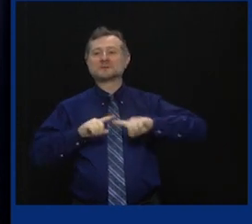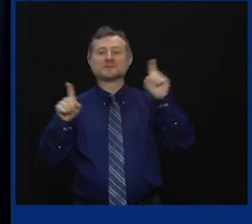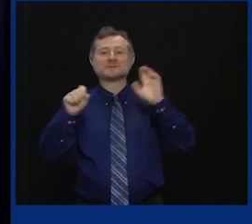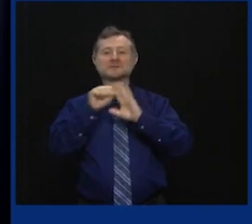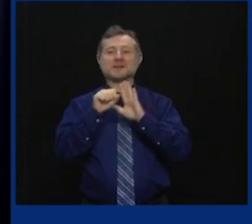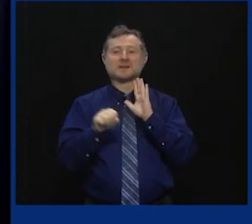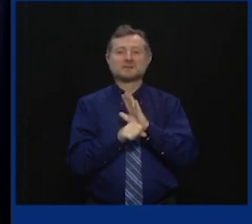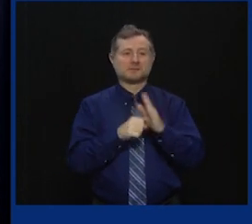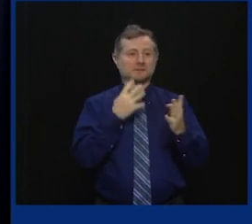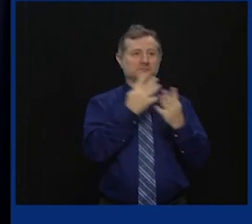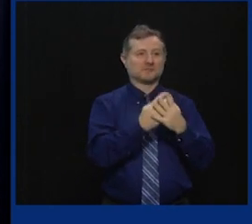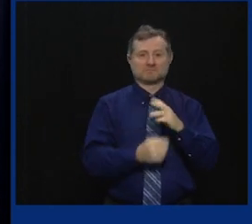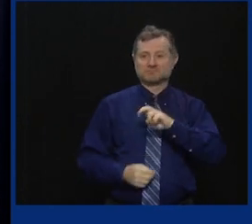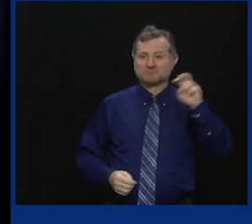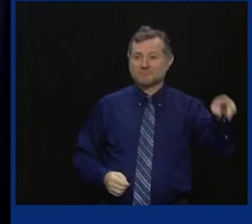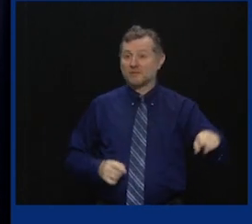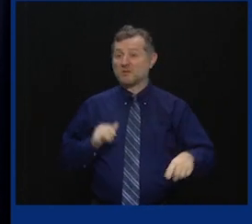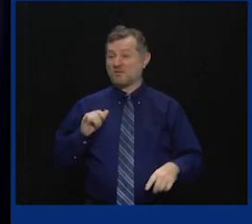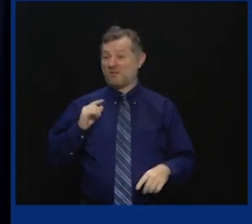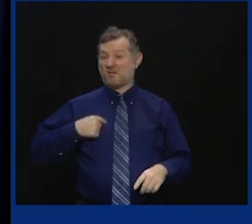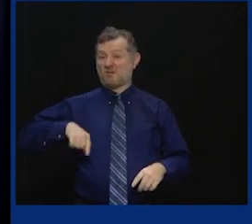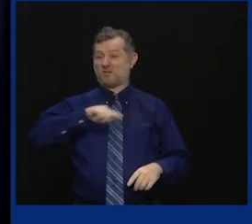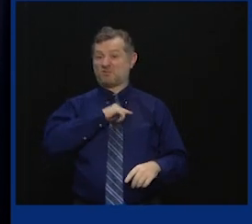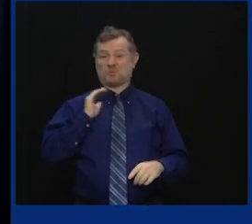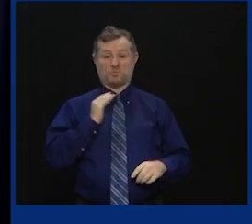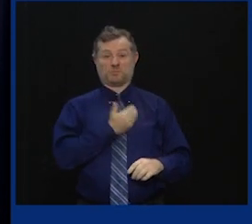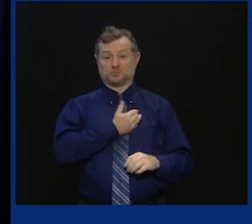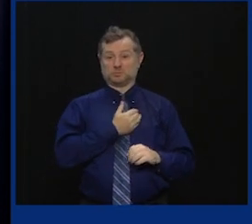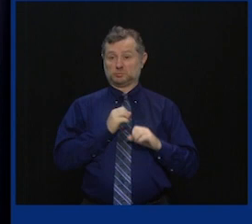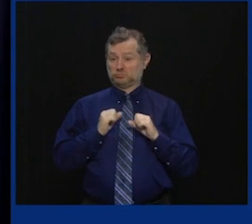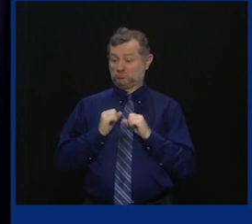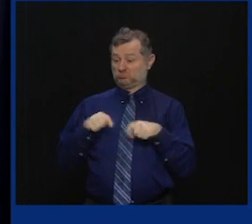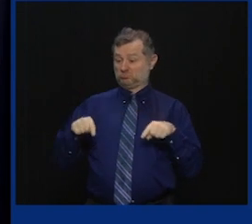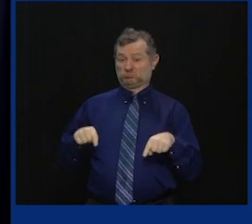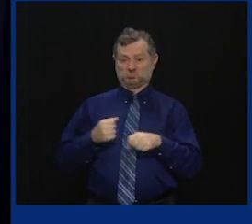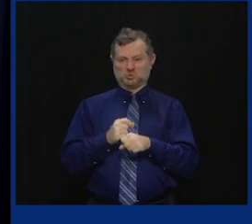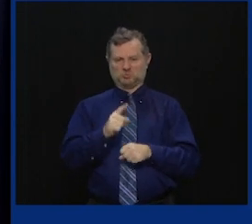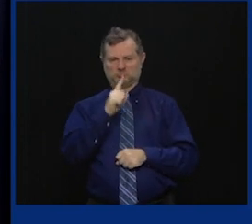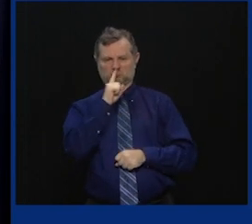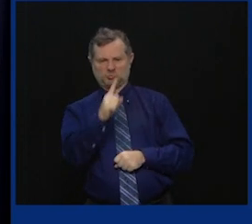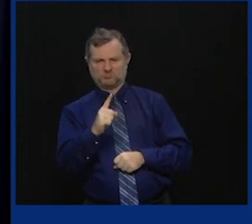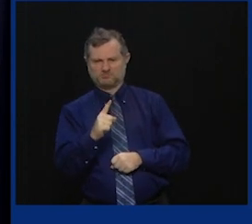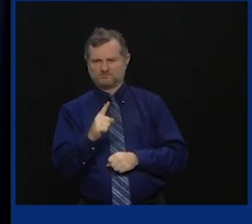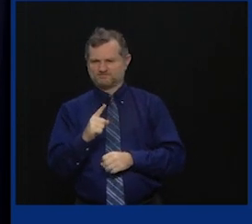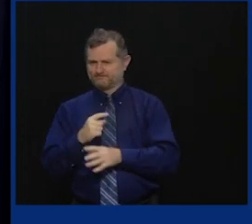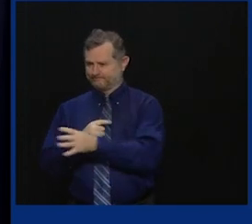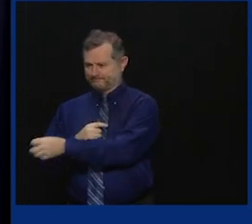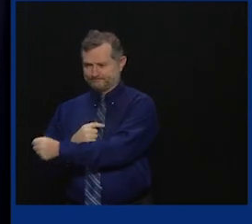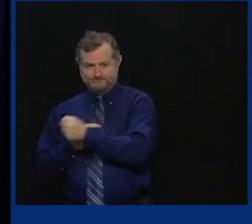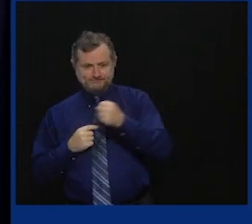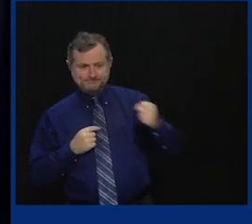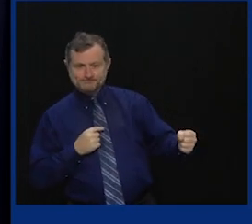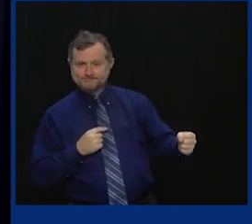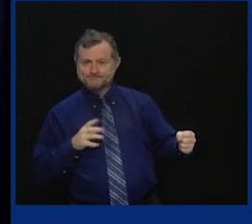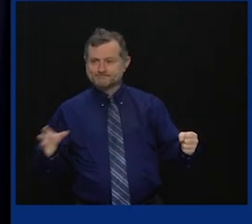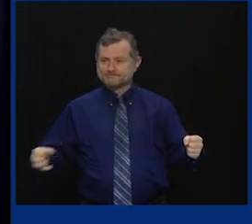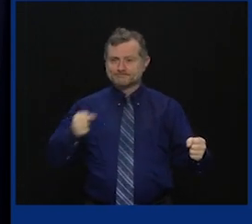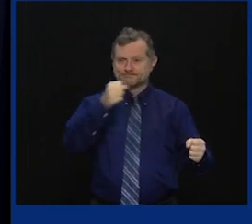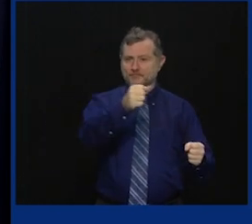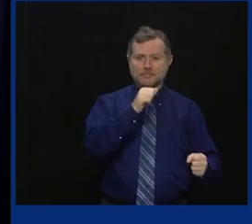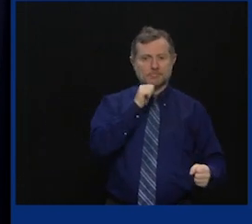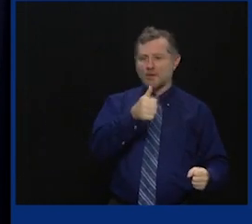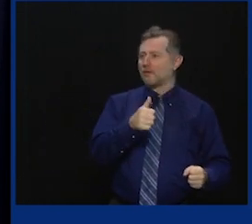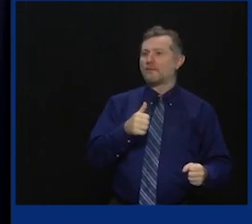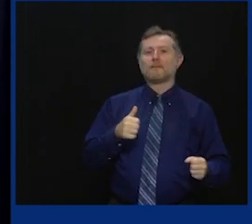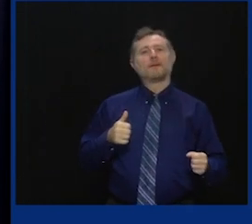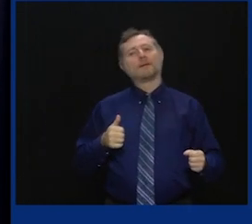have our teams embedded to make sure that people are properly released, but they'll be released and sent to another place. Again, these are not the parolees. These are people who already have